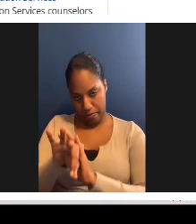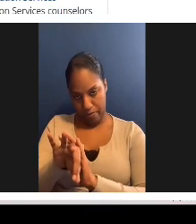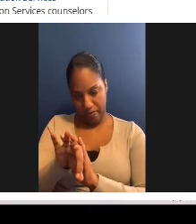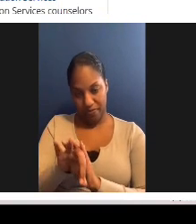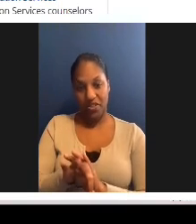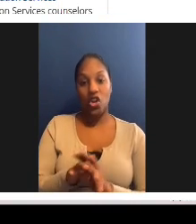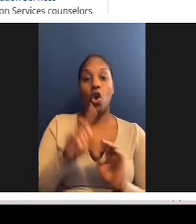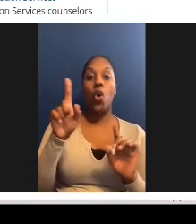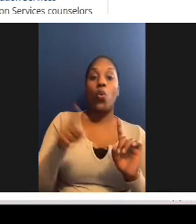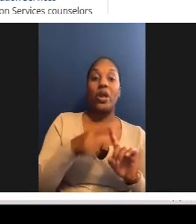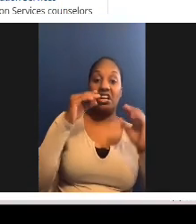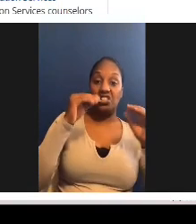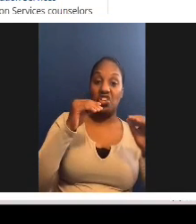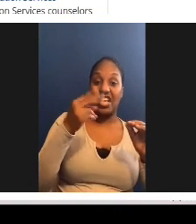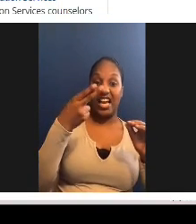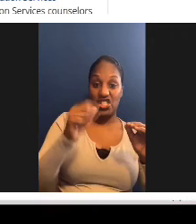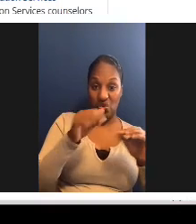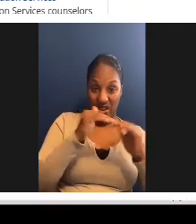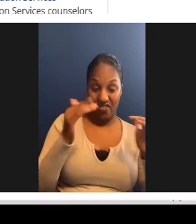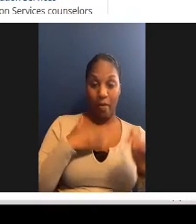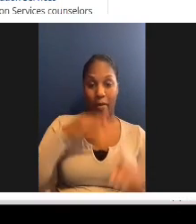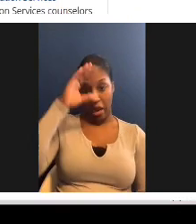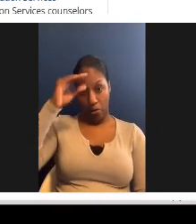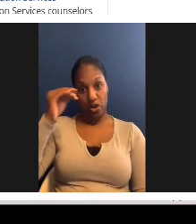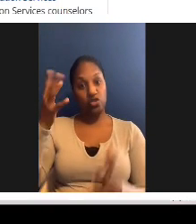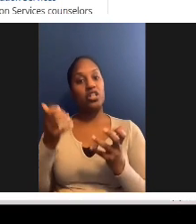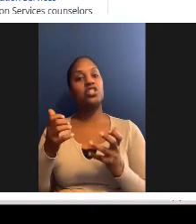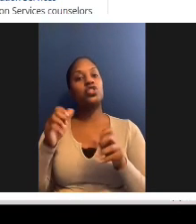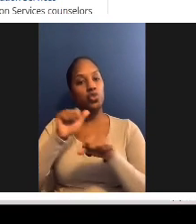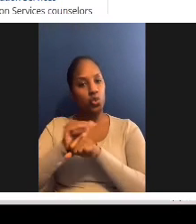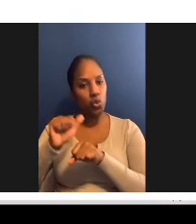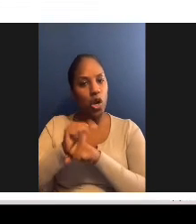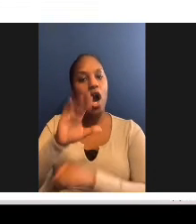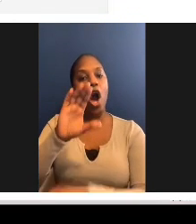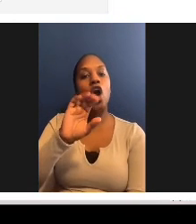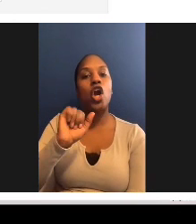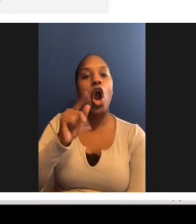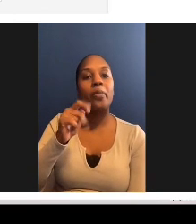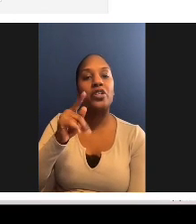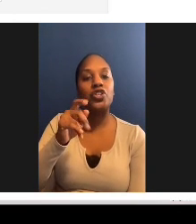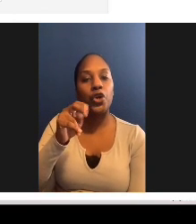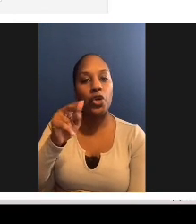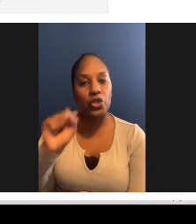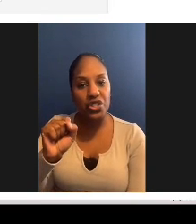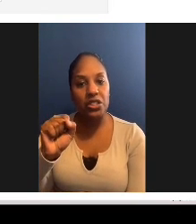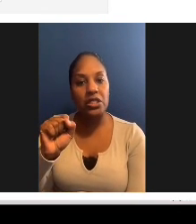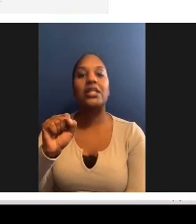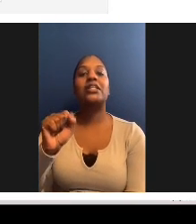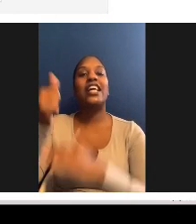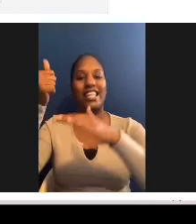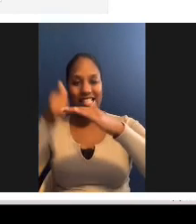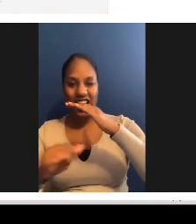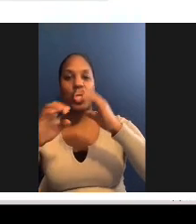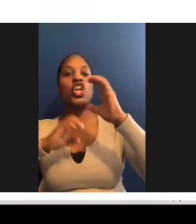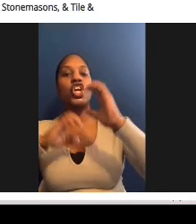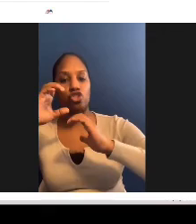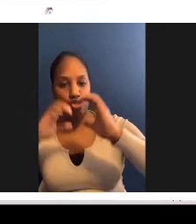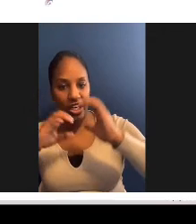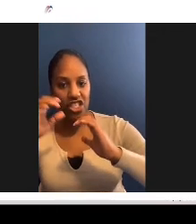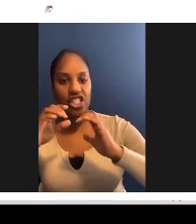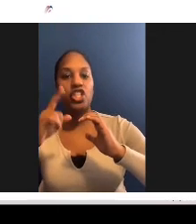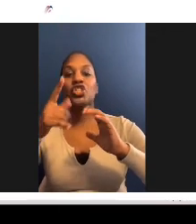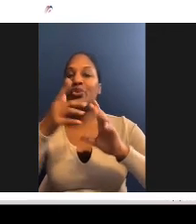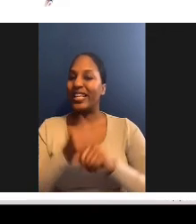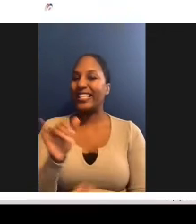high school level, my boys wanted to be carpenters. So if we go under construction, again, you get the same